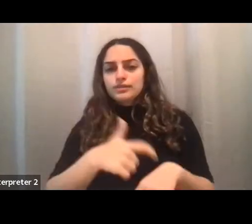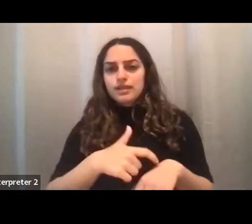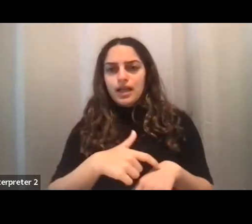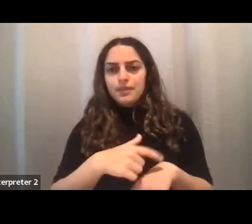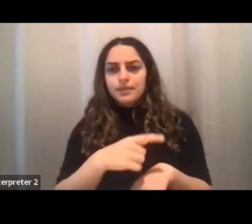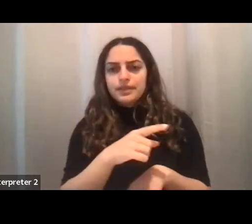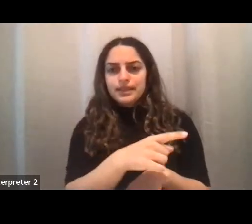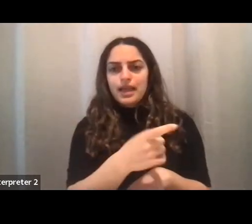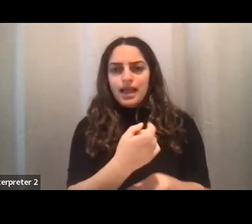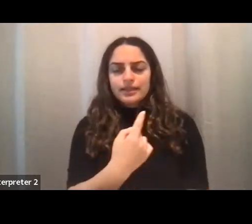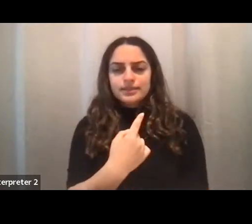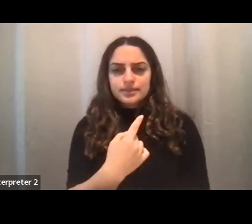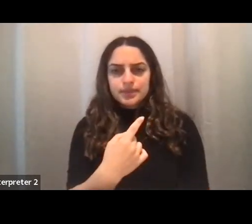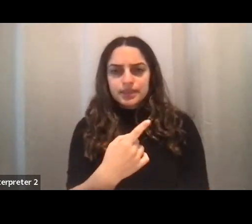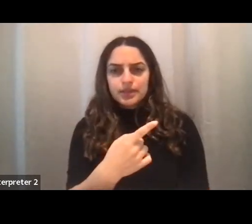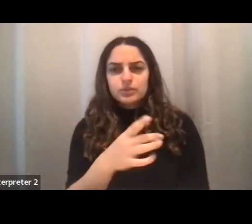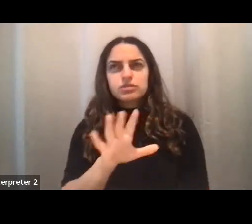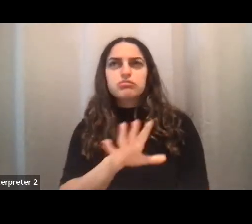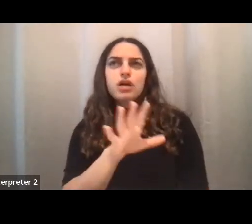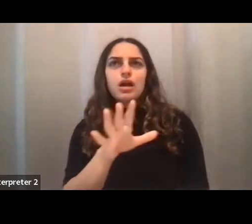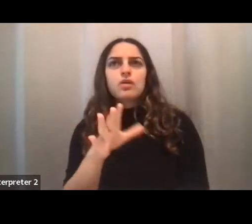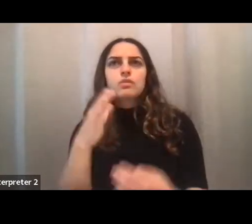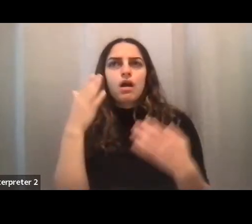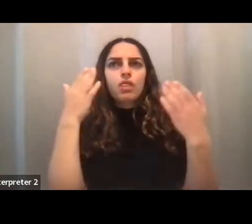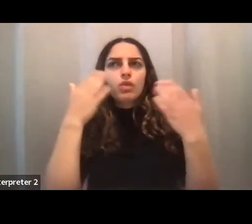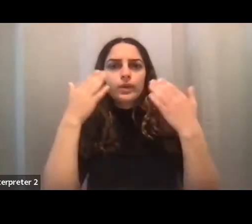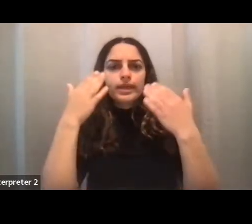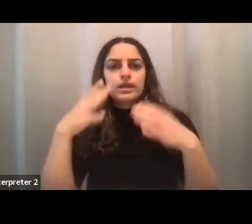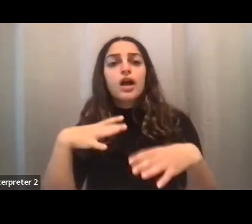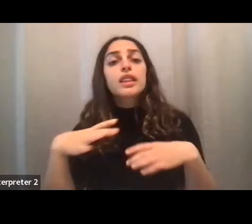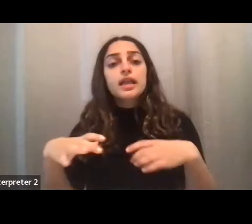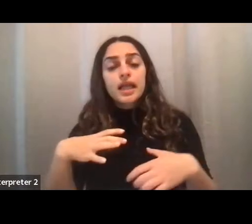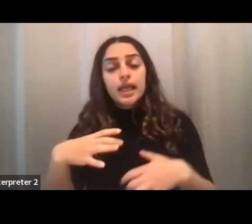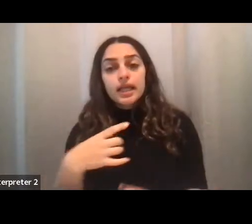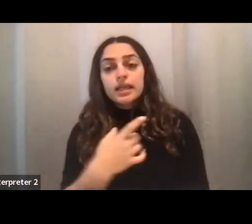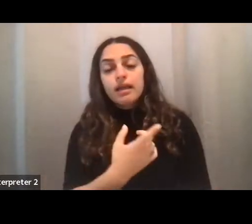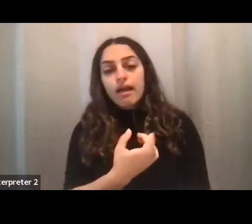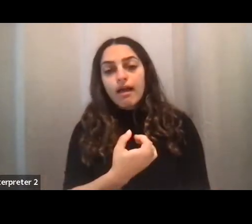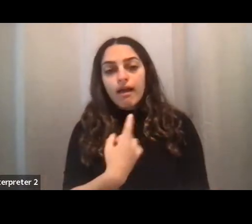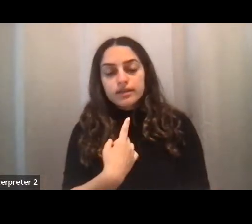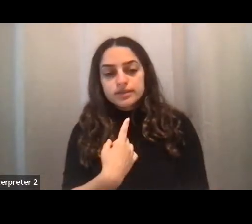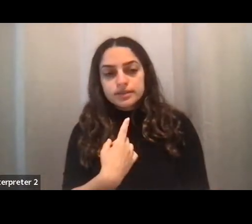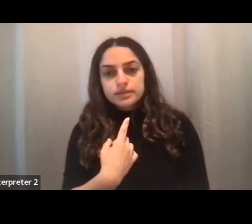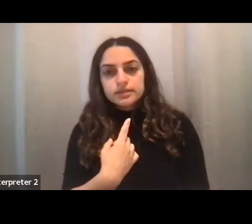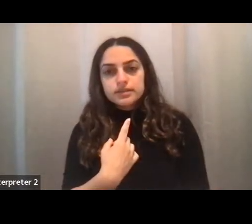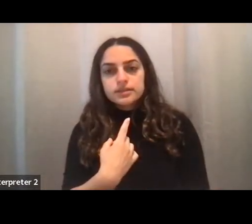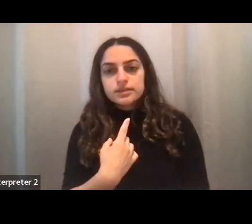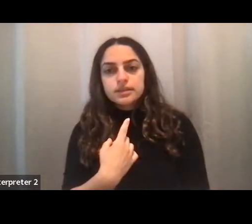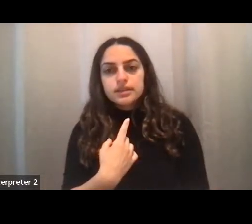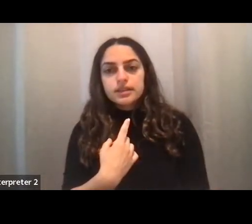asking it was around the halloween holiday and he asked me if